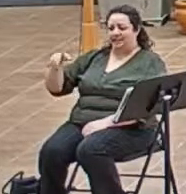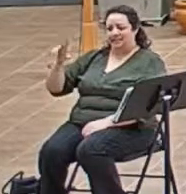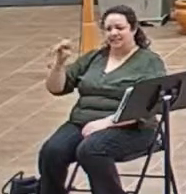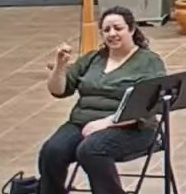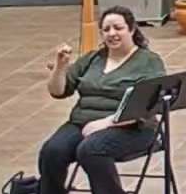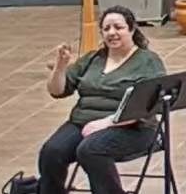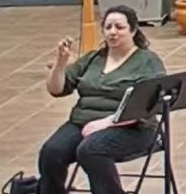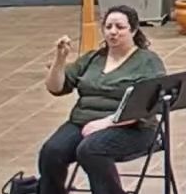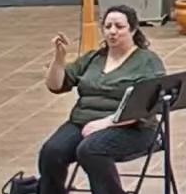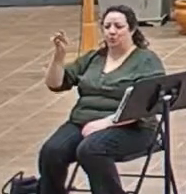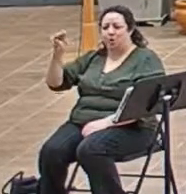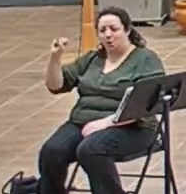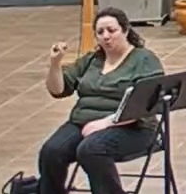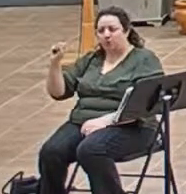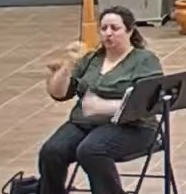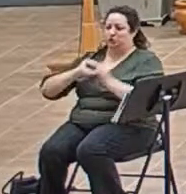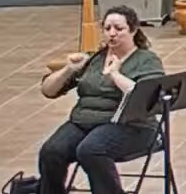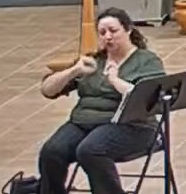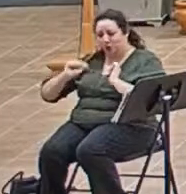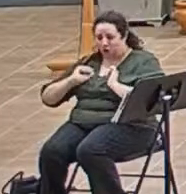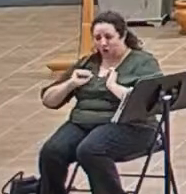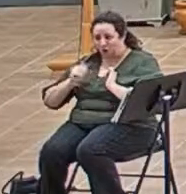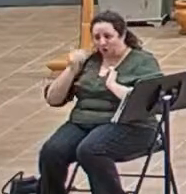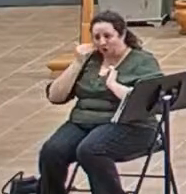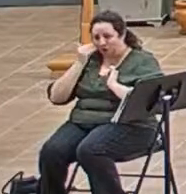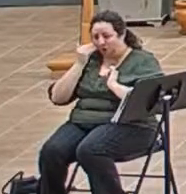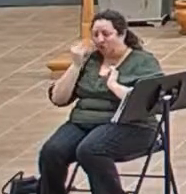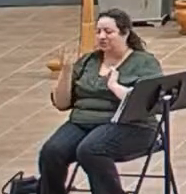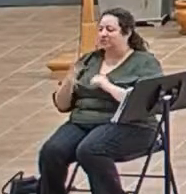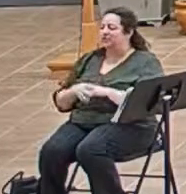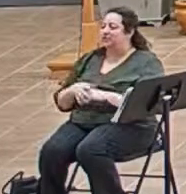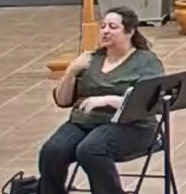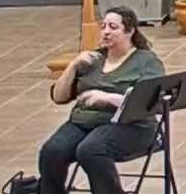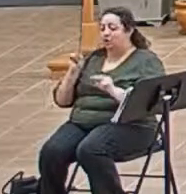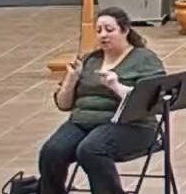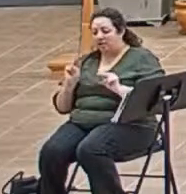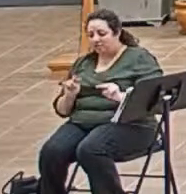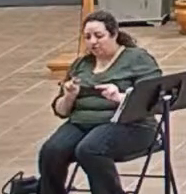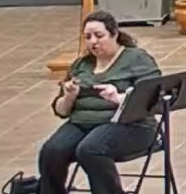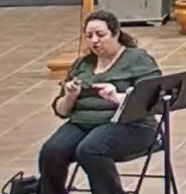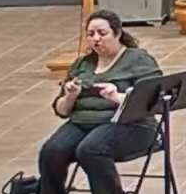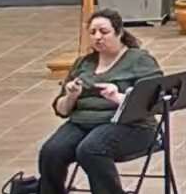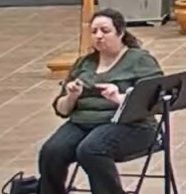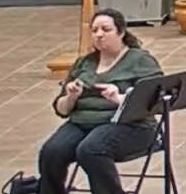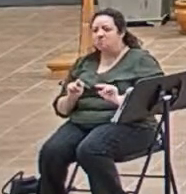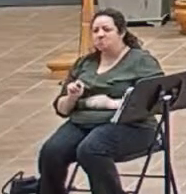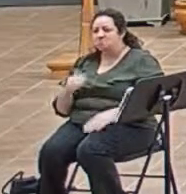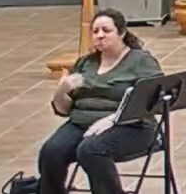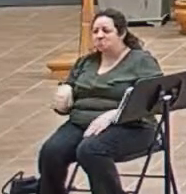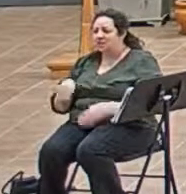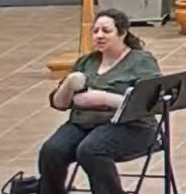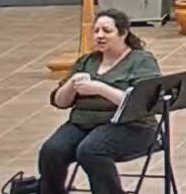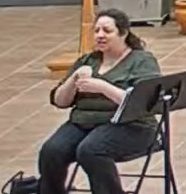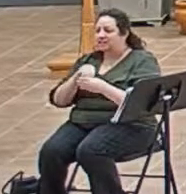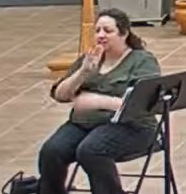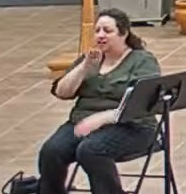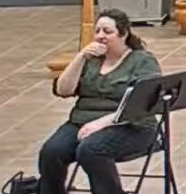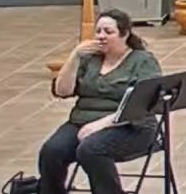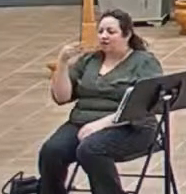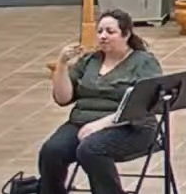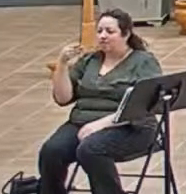it. And so I looked, and lo and behold, inside it is a money